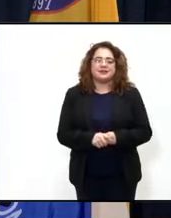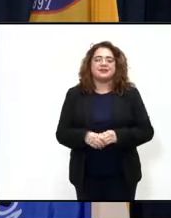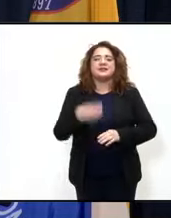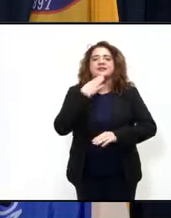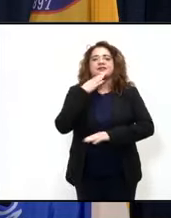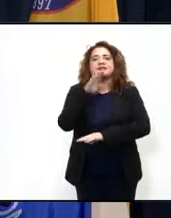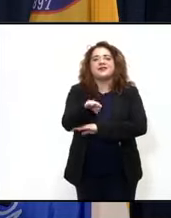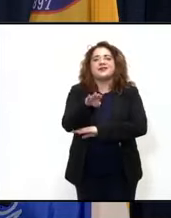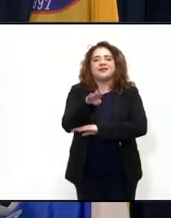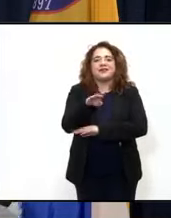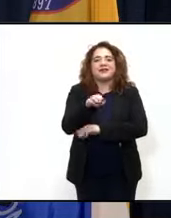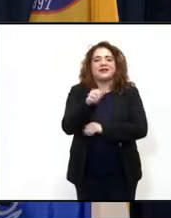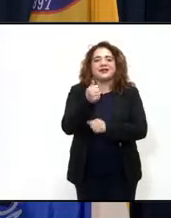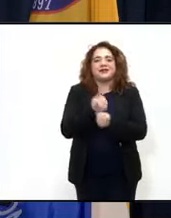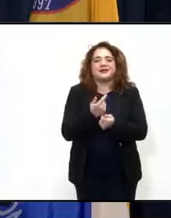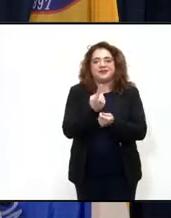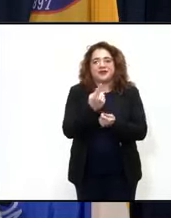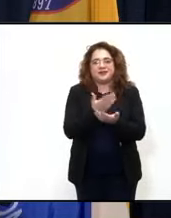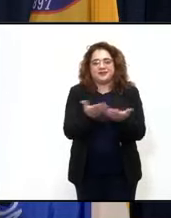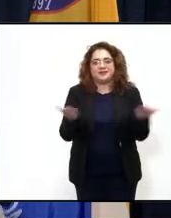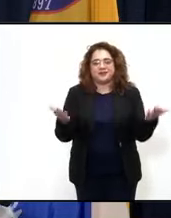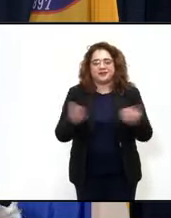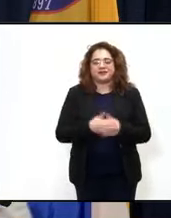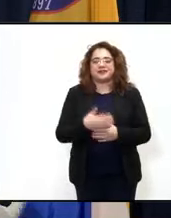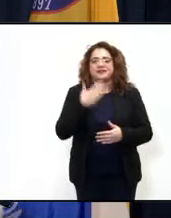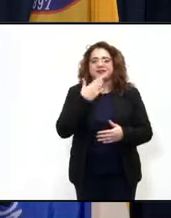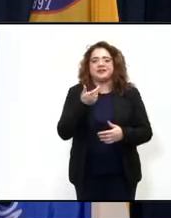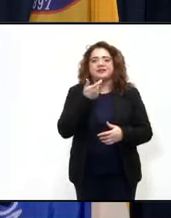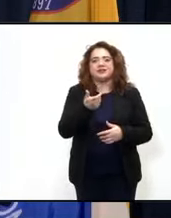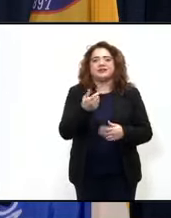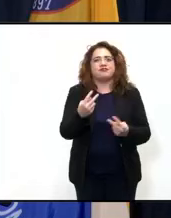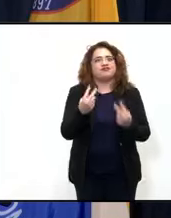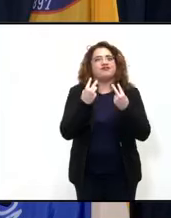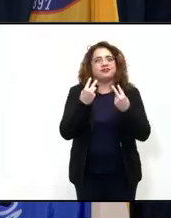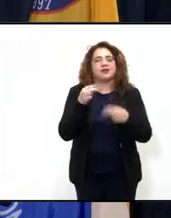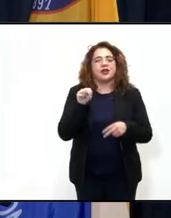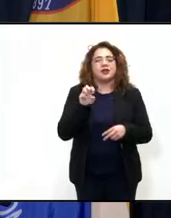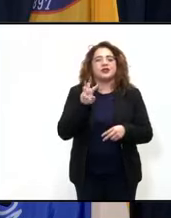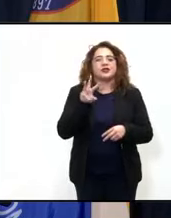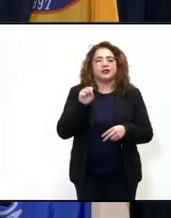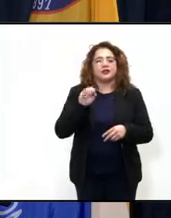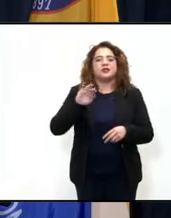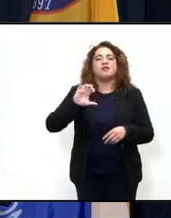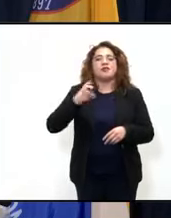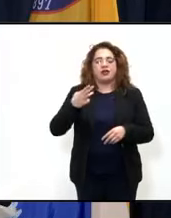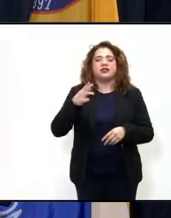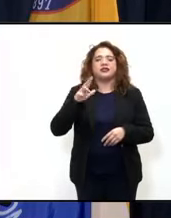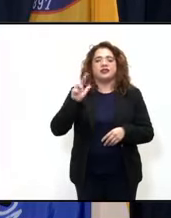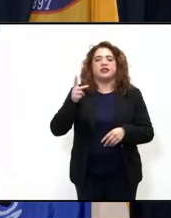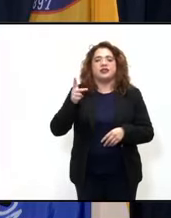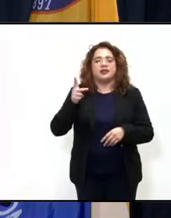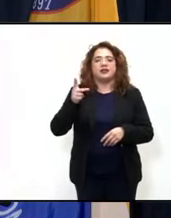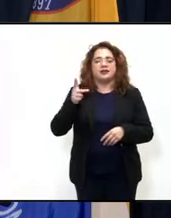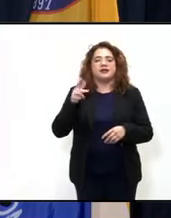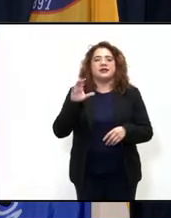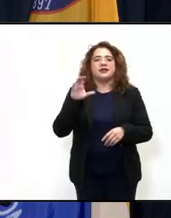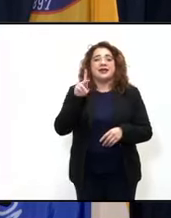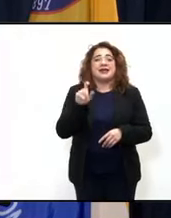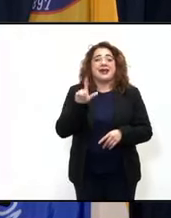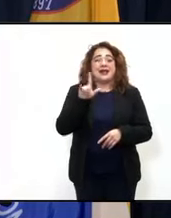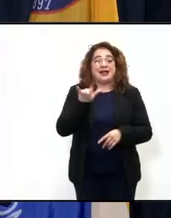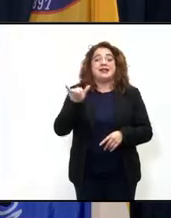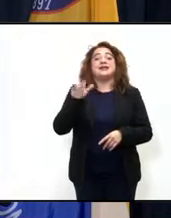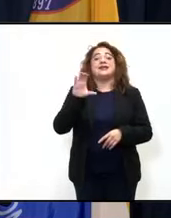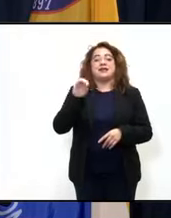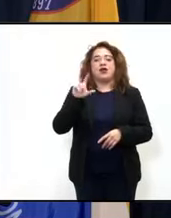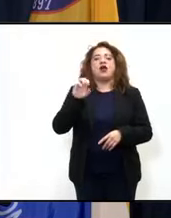Good afternoon, everybody, and welcome for our briefing here on March the 3rd. We're also joined by Kelly Colopy, who's our Health